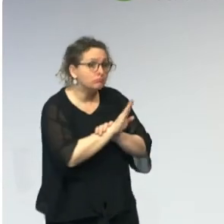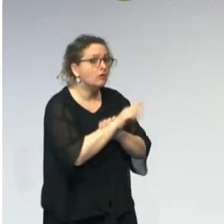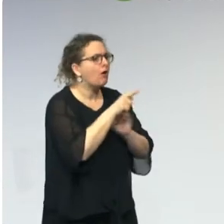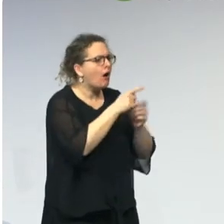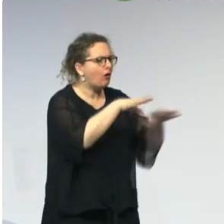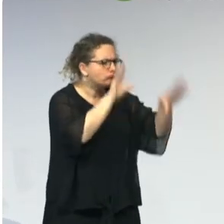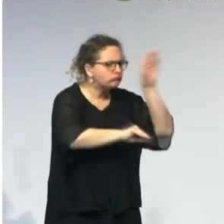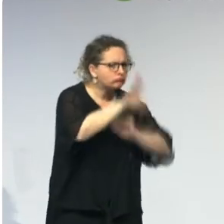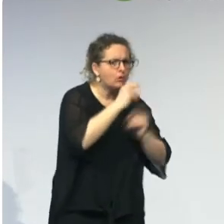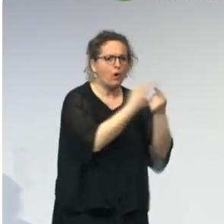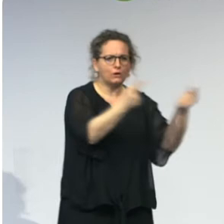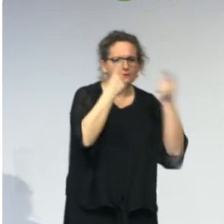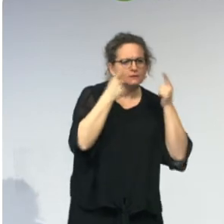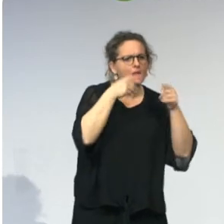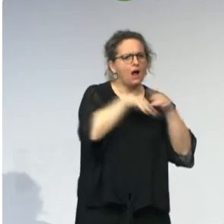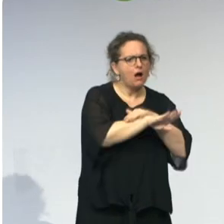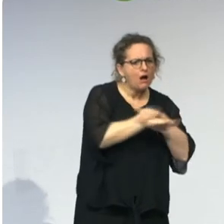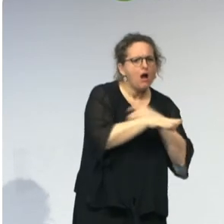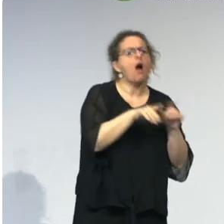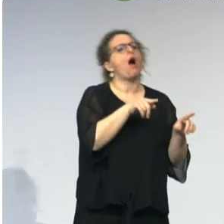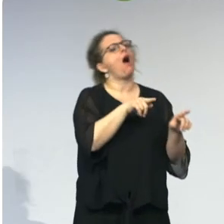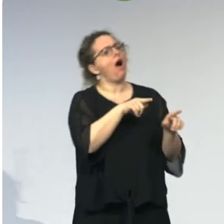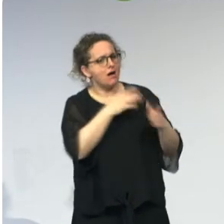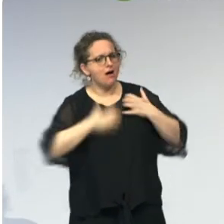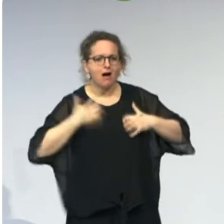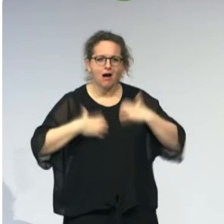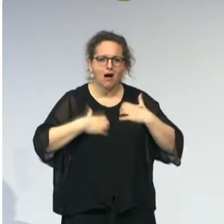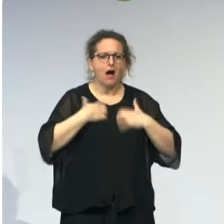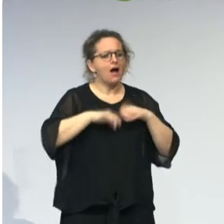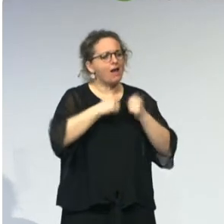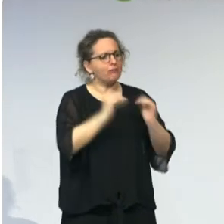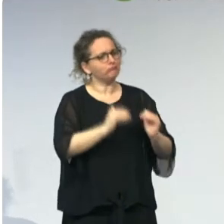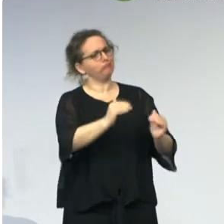how to apply accessibility in their particular profession.